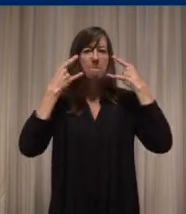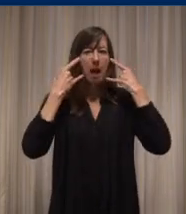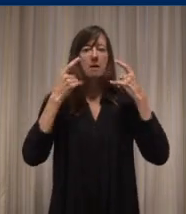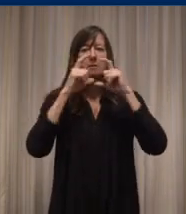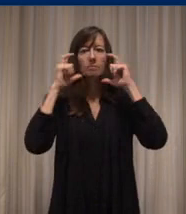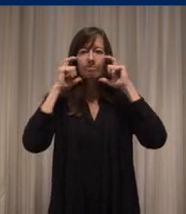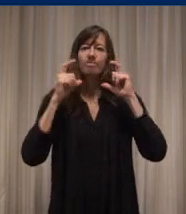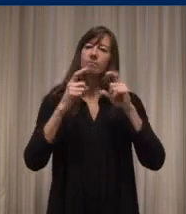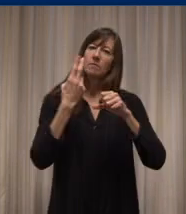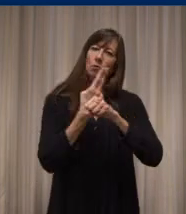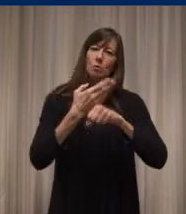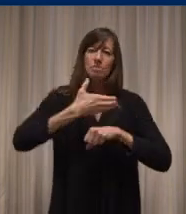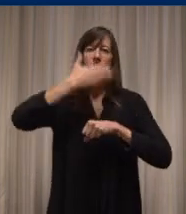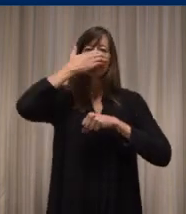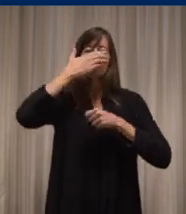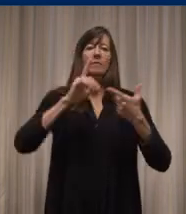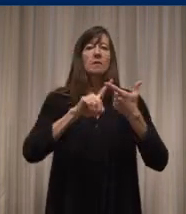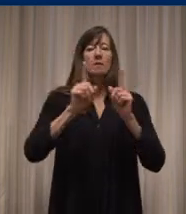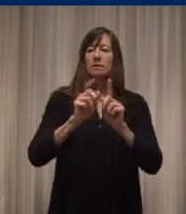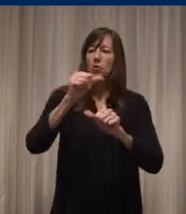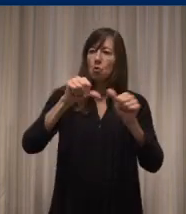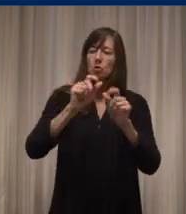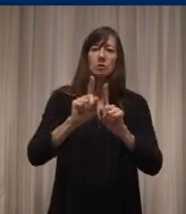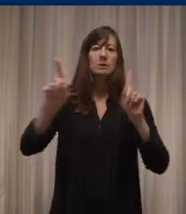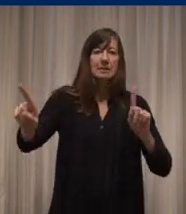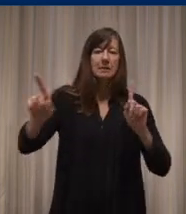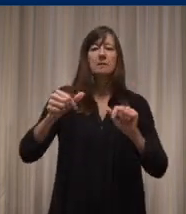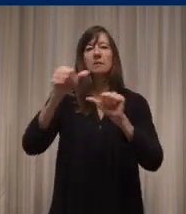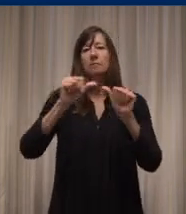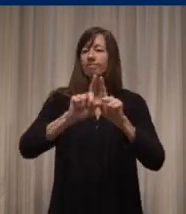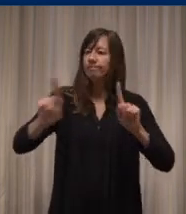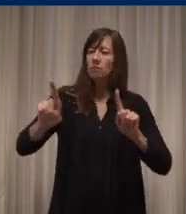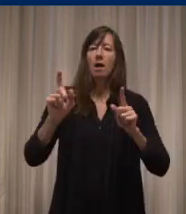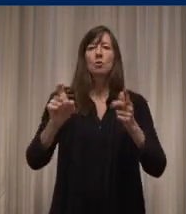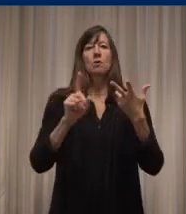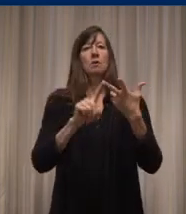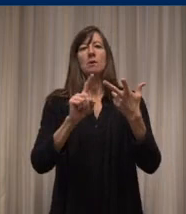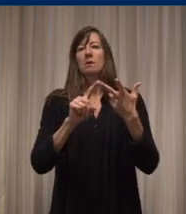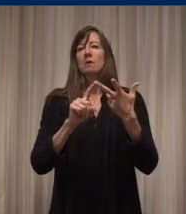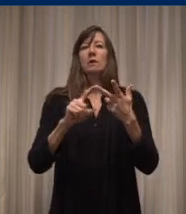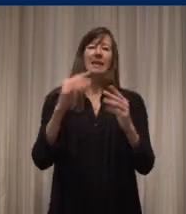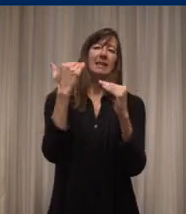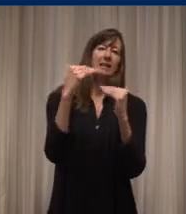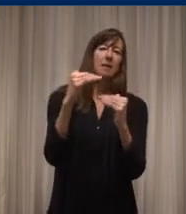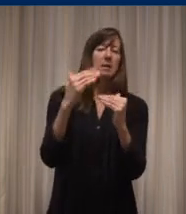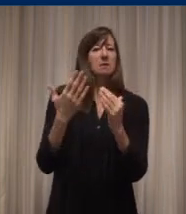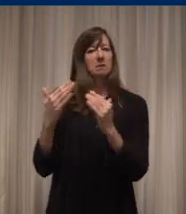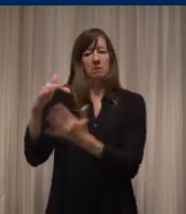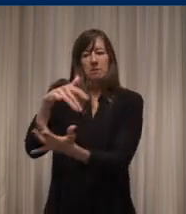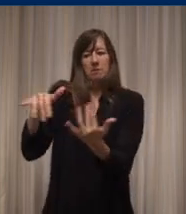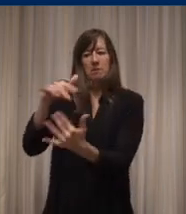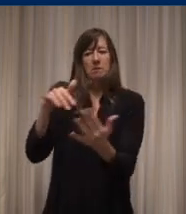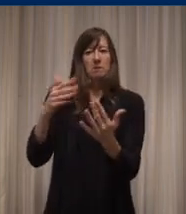avoid those gatherings, those living room gatherings, those social get-togethers that the more we see in the data, the more